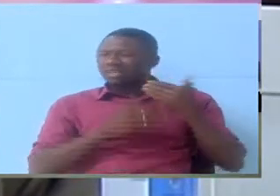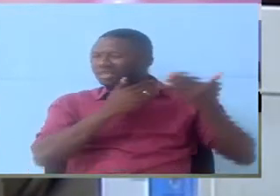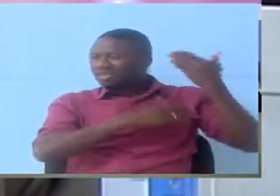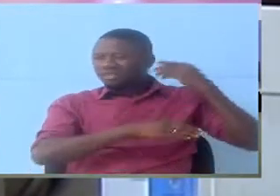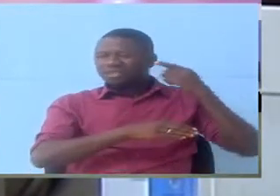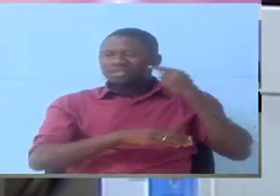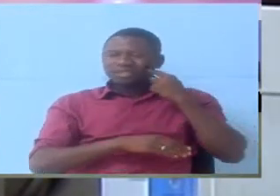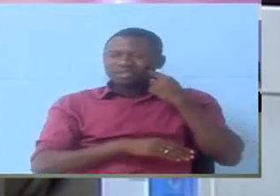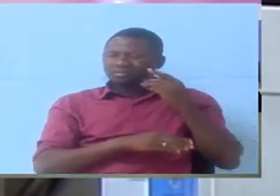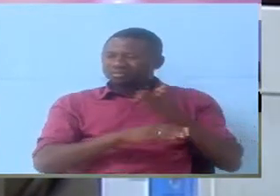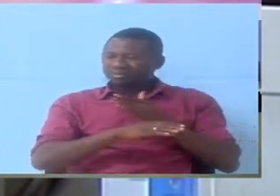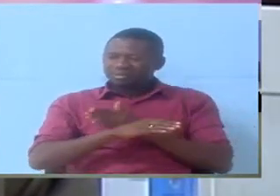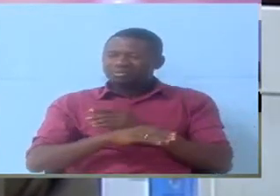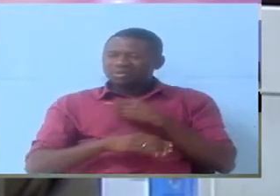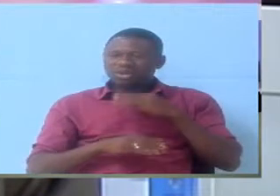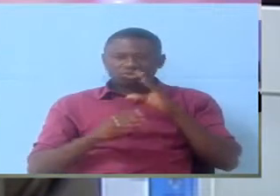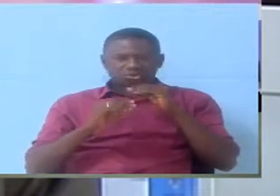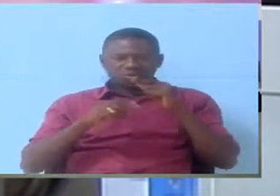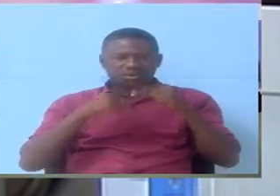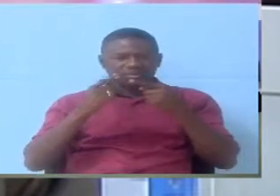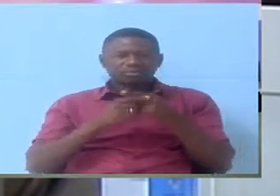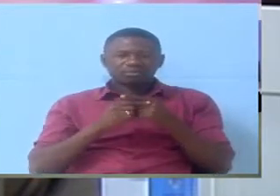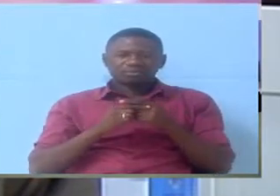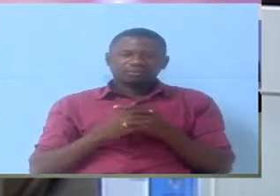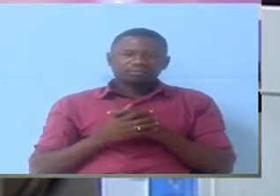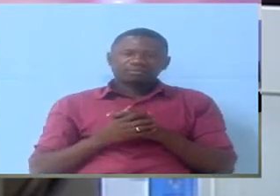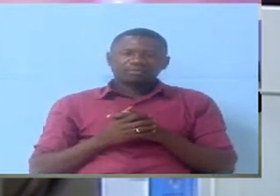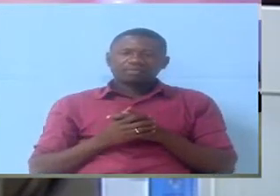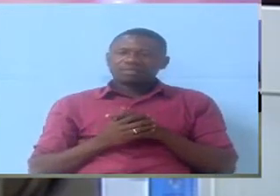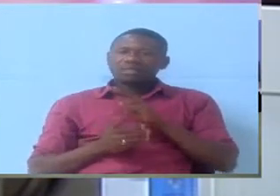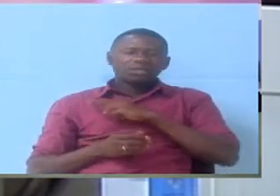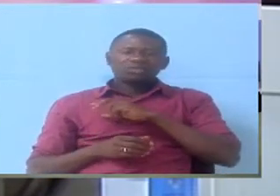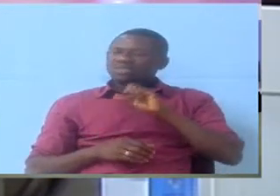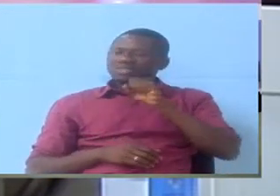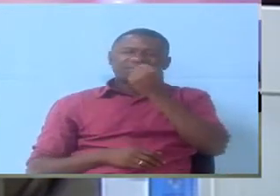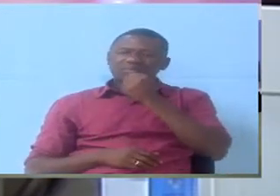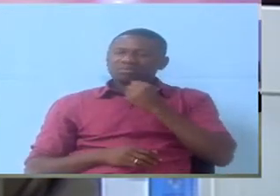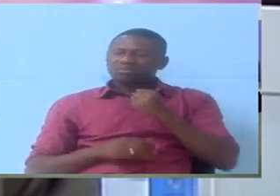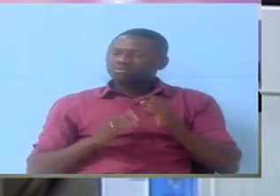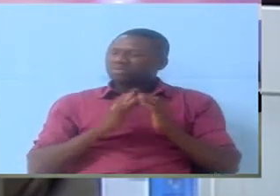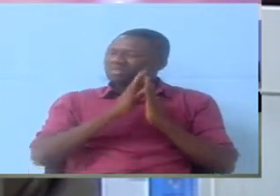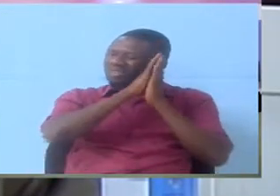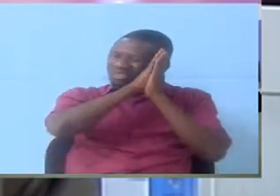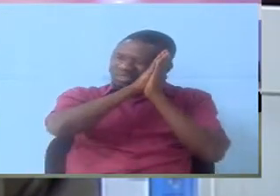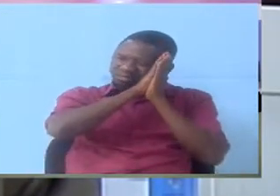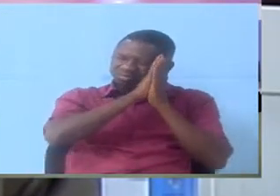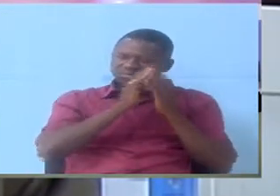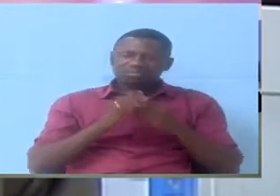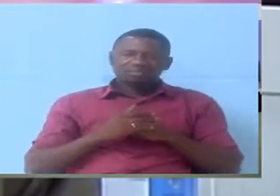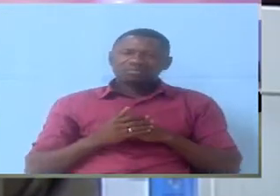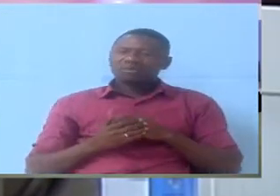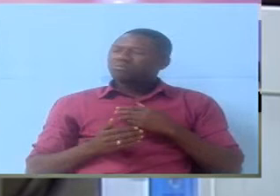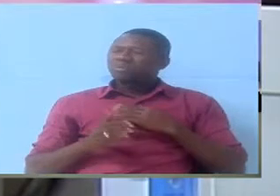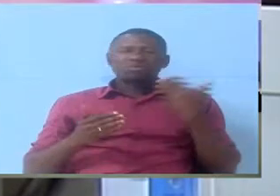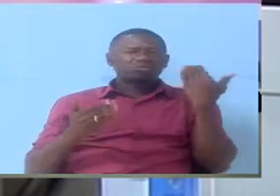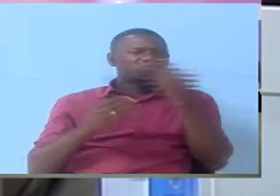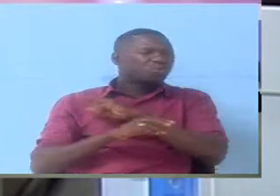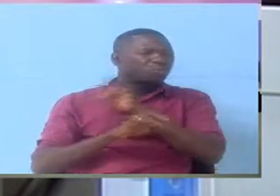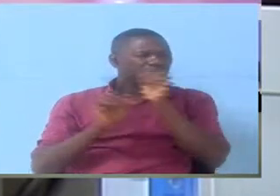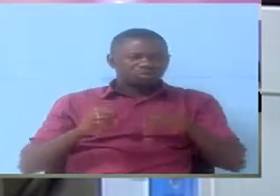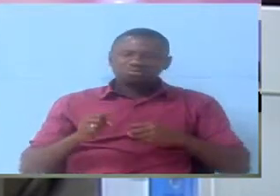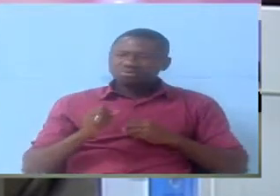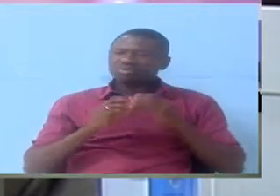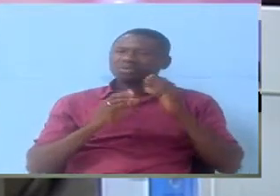That day in we are talking about Imam C. I cannot sleep throughout the night till midanak daybreak. I didn't